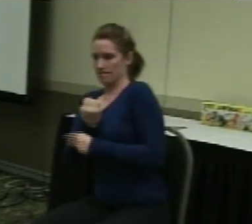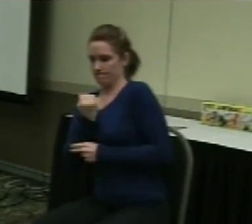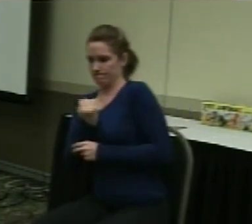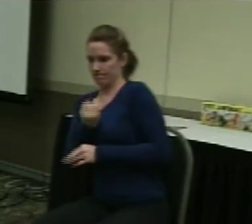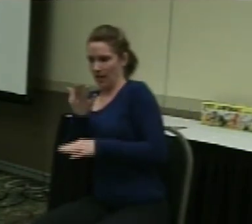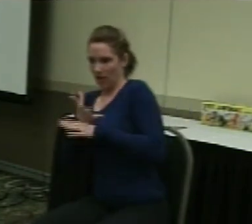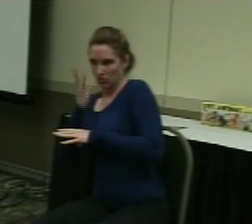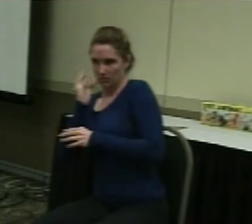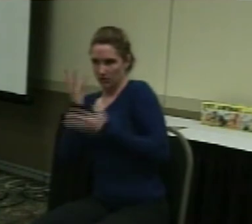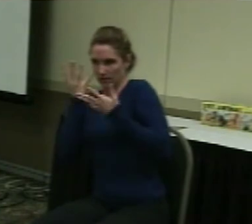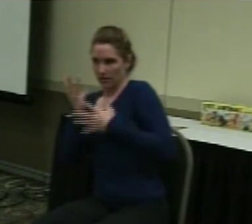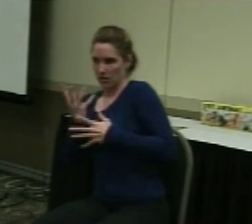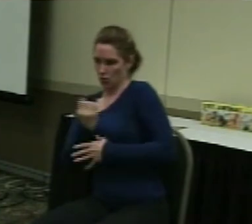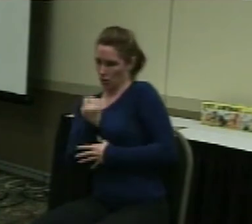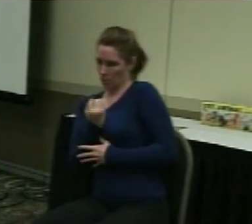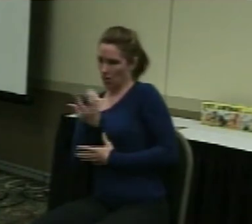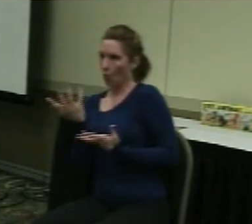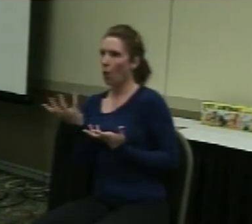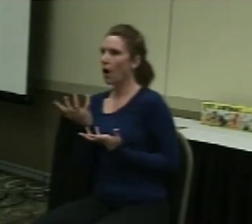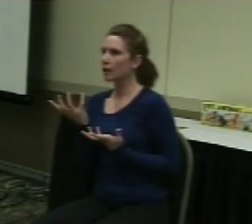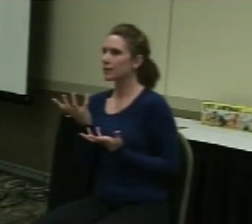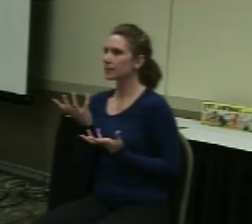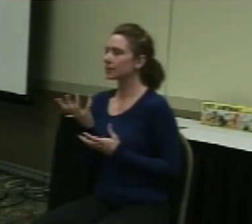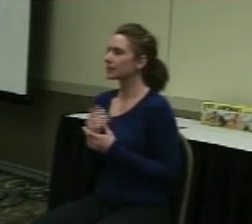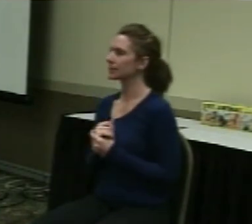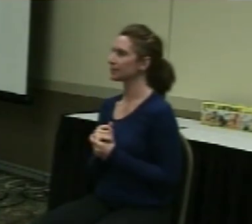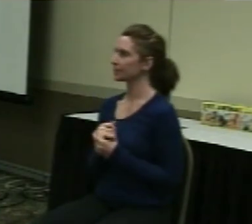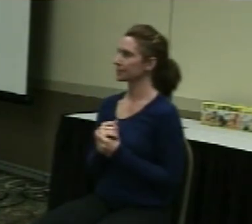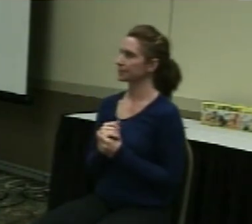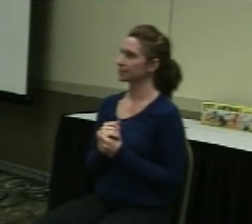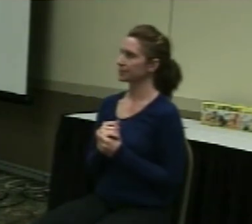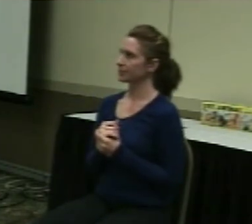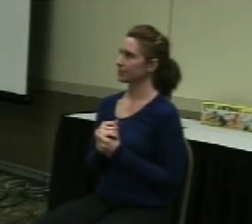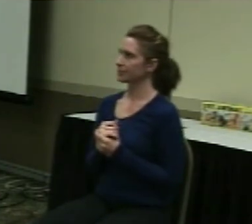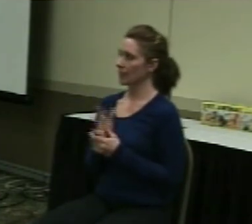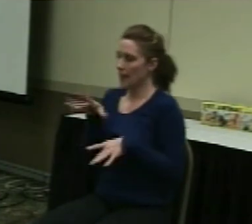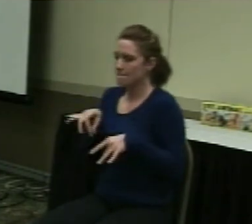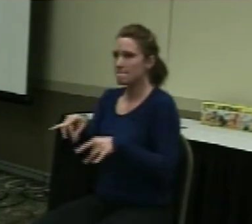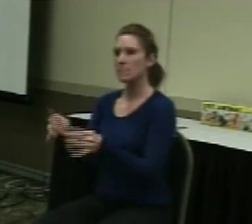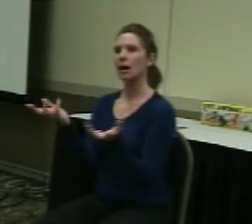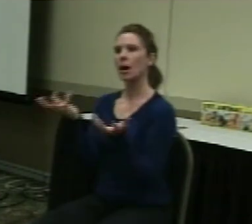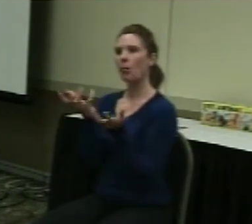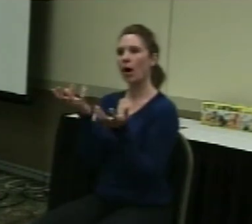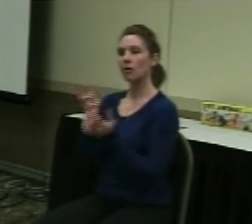certain experience. You know, what do they pick up?